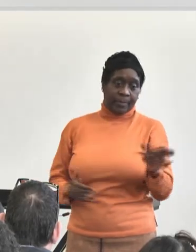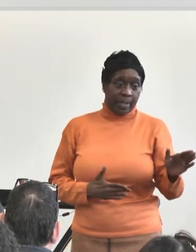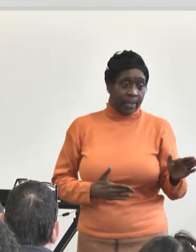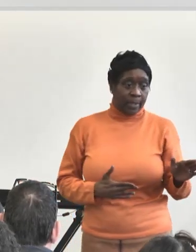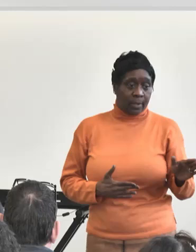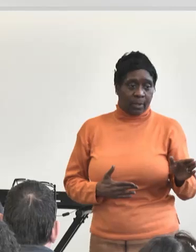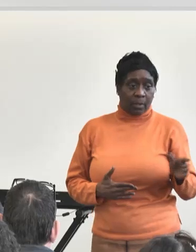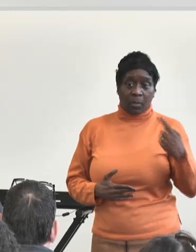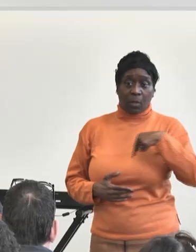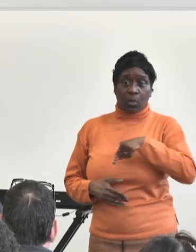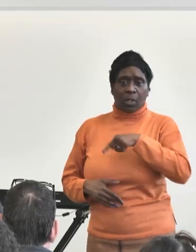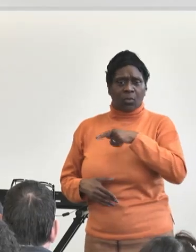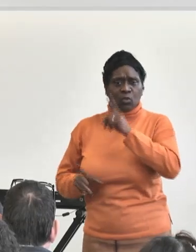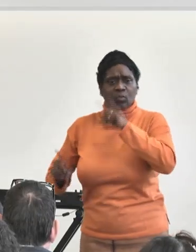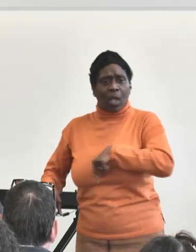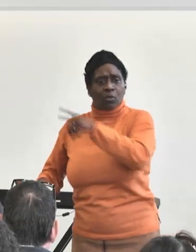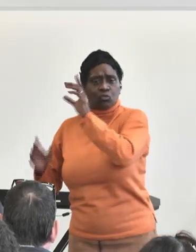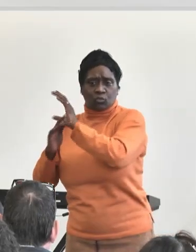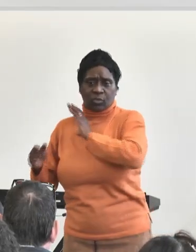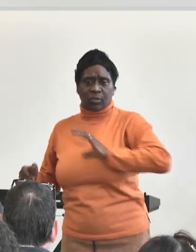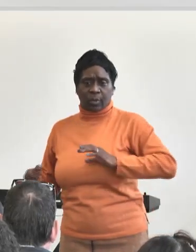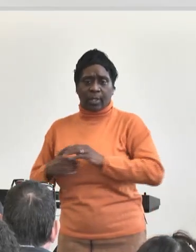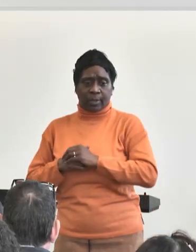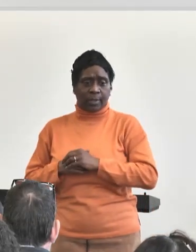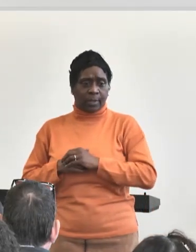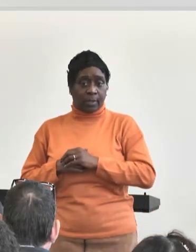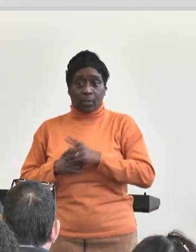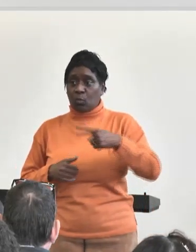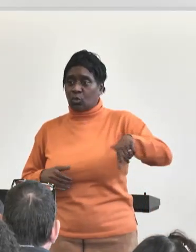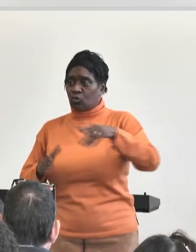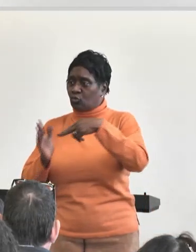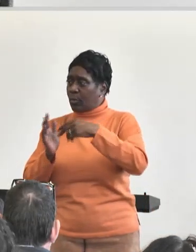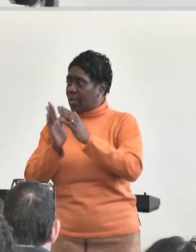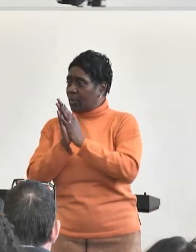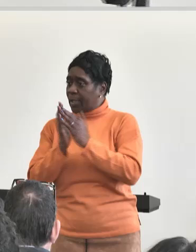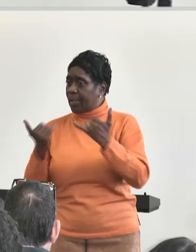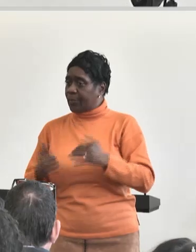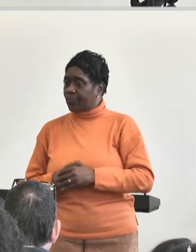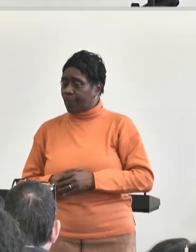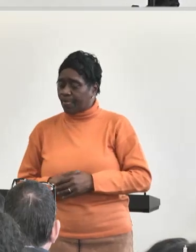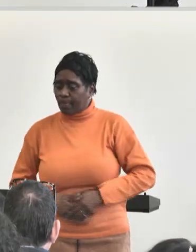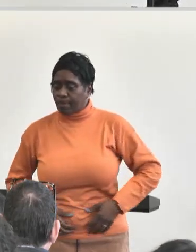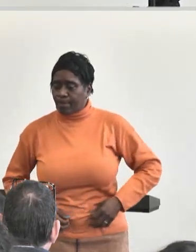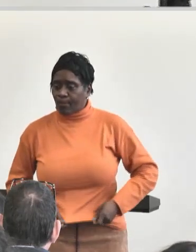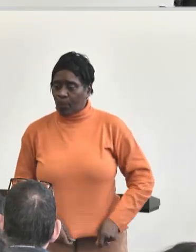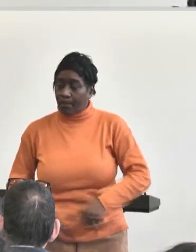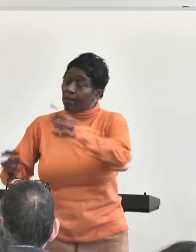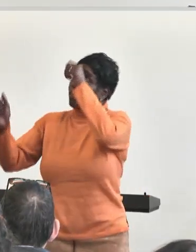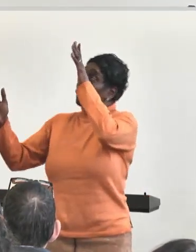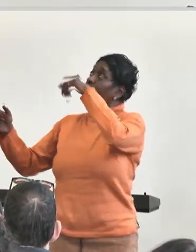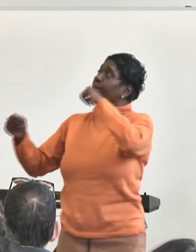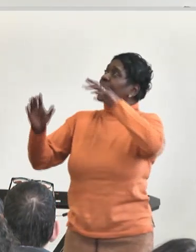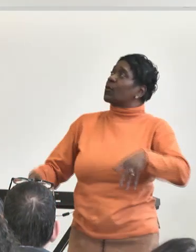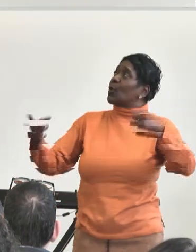causa. May we respond to Jesus Christ. Respondámosle a Cristo Jesús. Would you join me in prayer? Se puede unir conmigo en oración. Father, a miracle